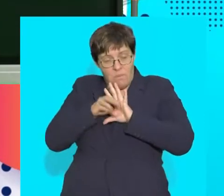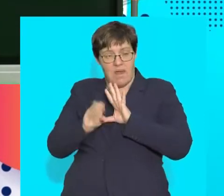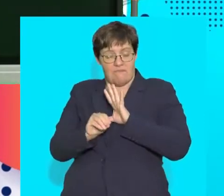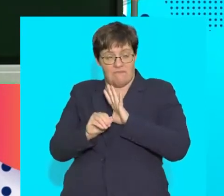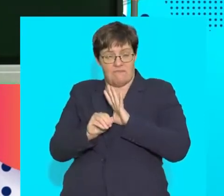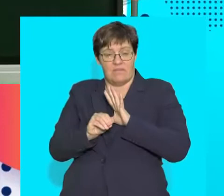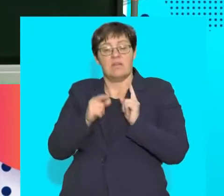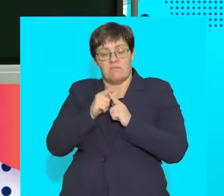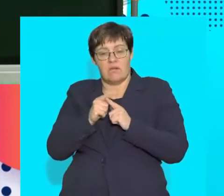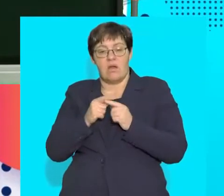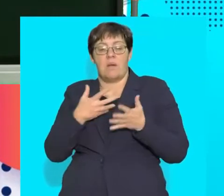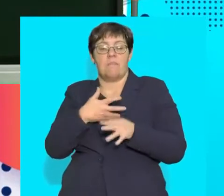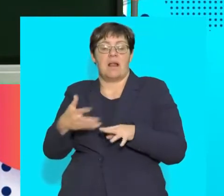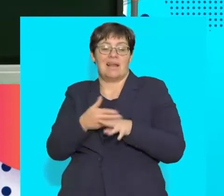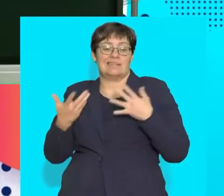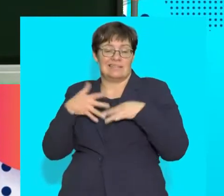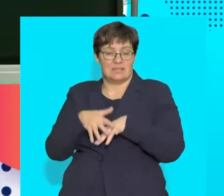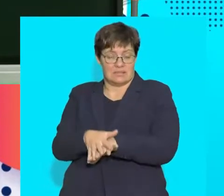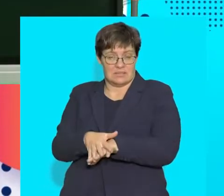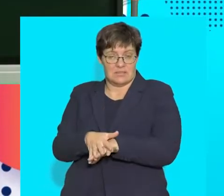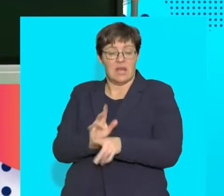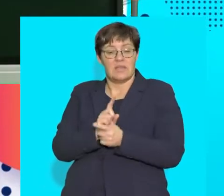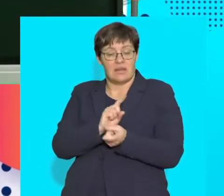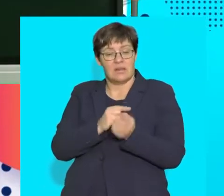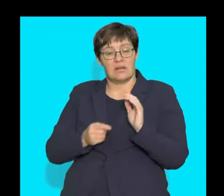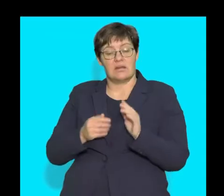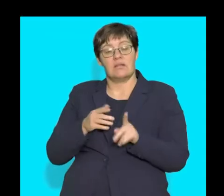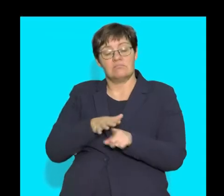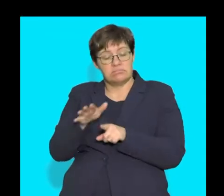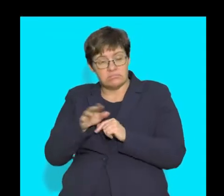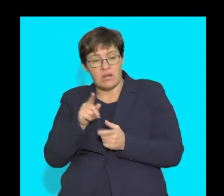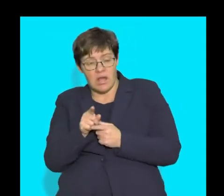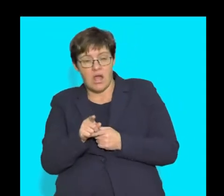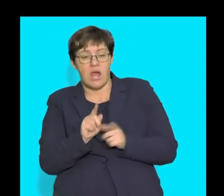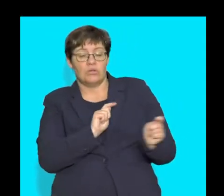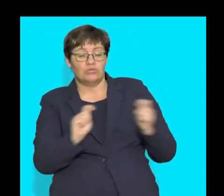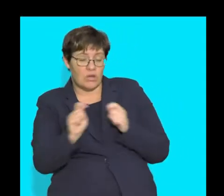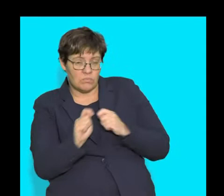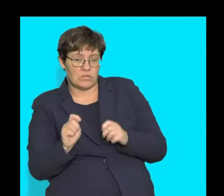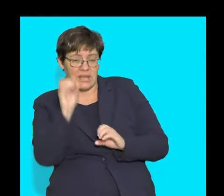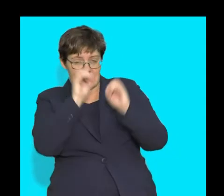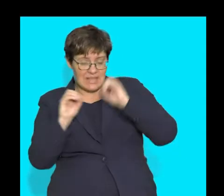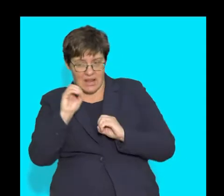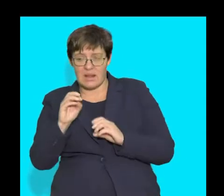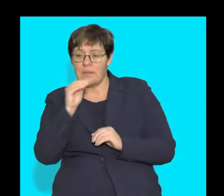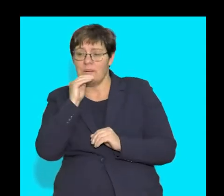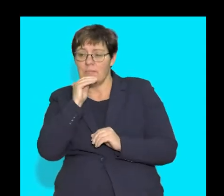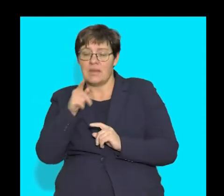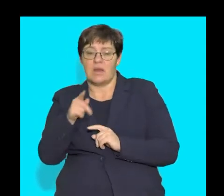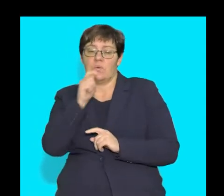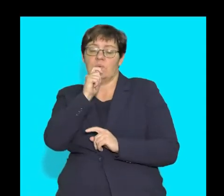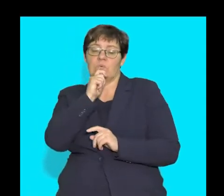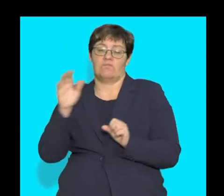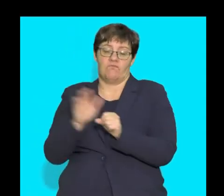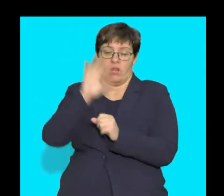molecules, into the bloodstream and then transport them to cells where they are assimilated, meaning